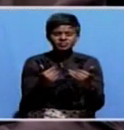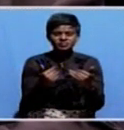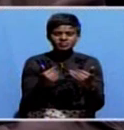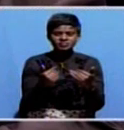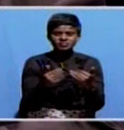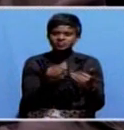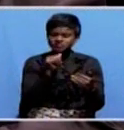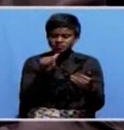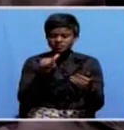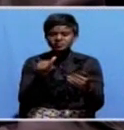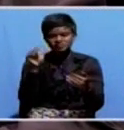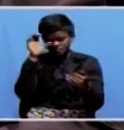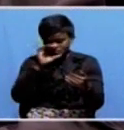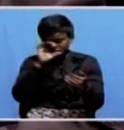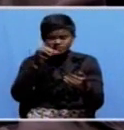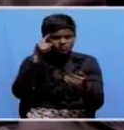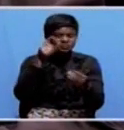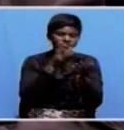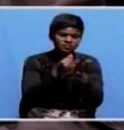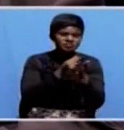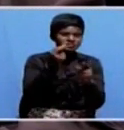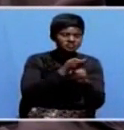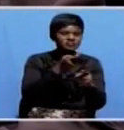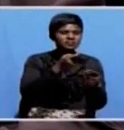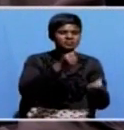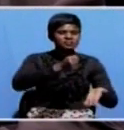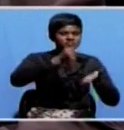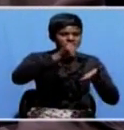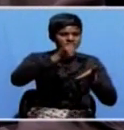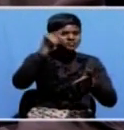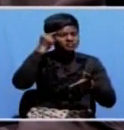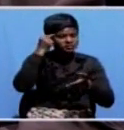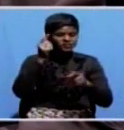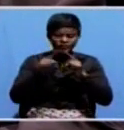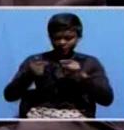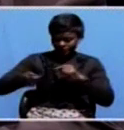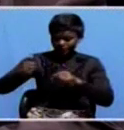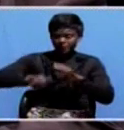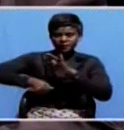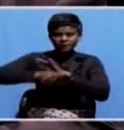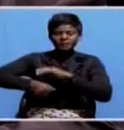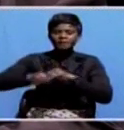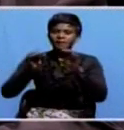funds from the treasury to run them. They are being run by the private sector.